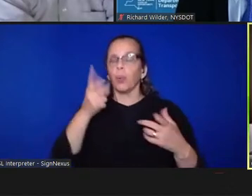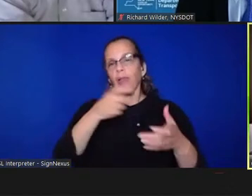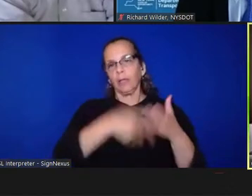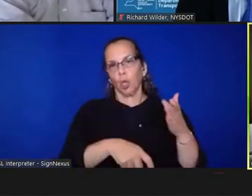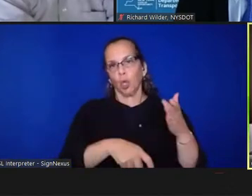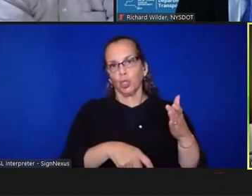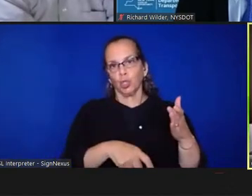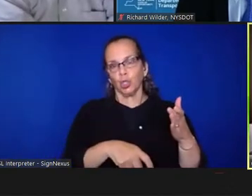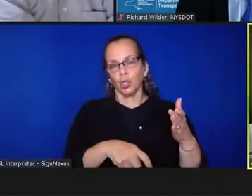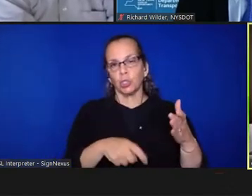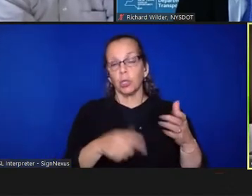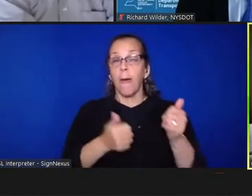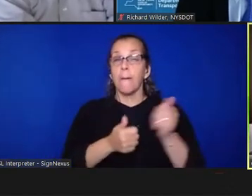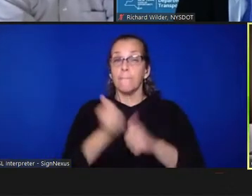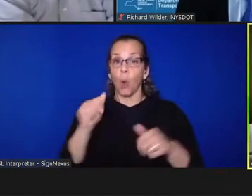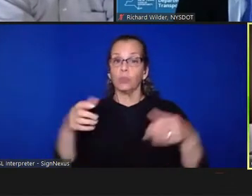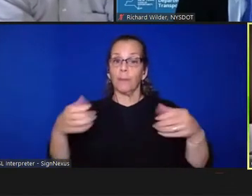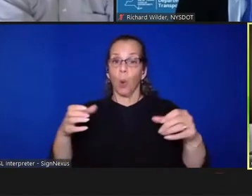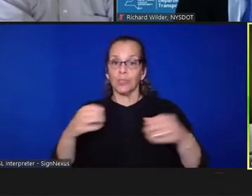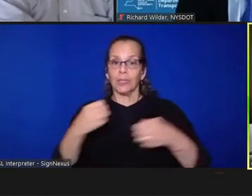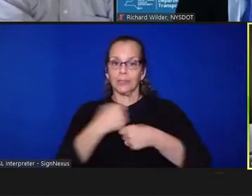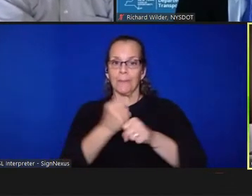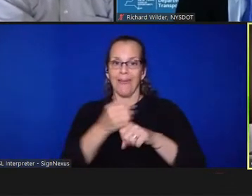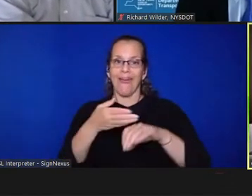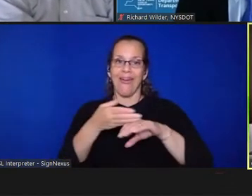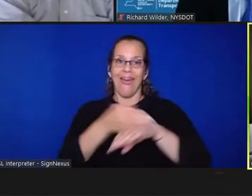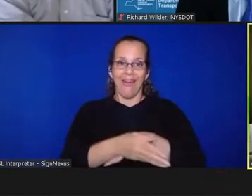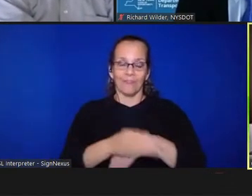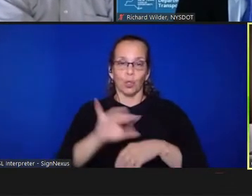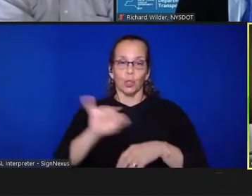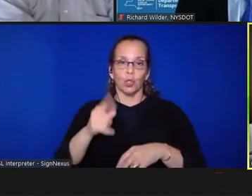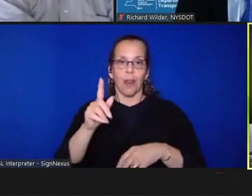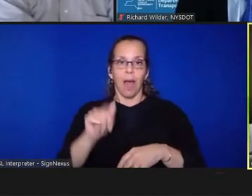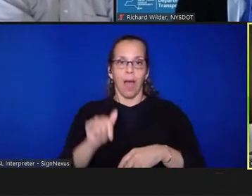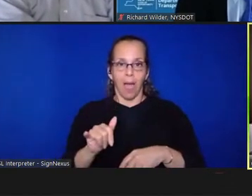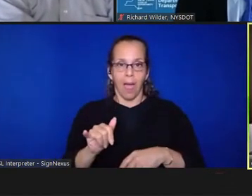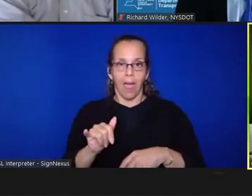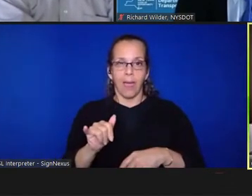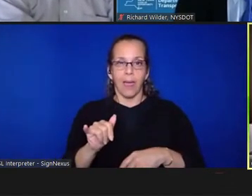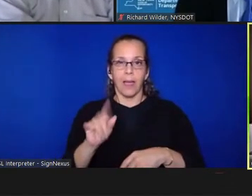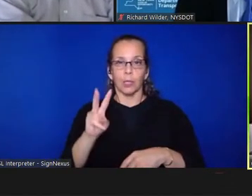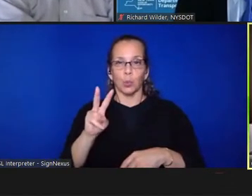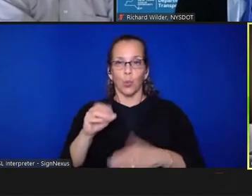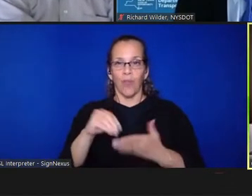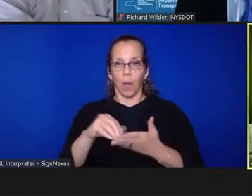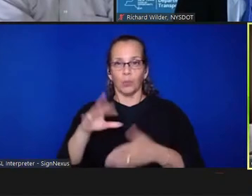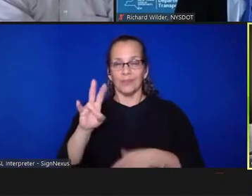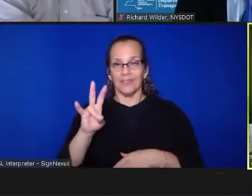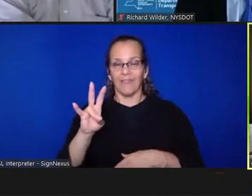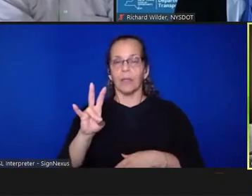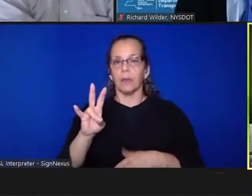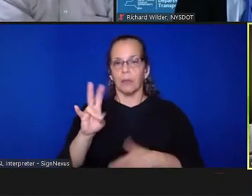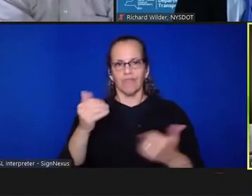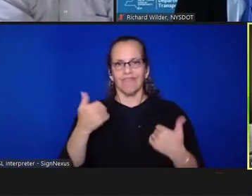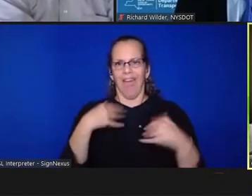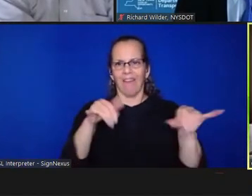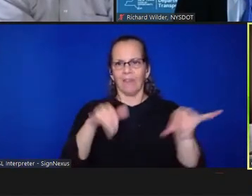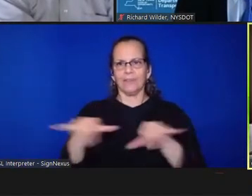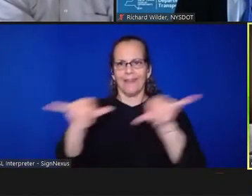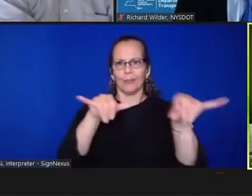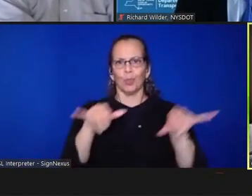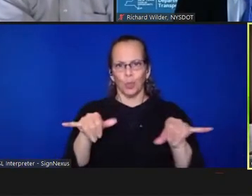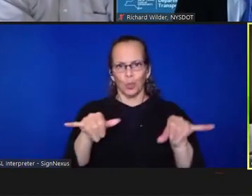manufactured after July 2007 adhere to those standards some talking points to note virtually every